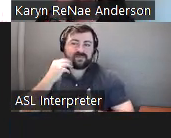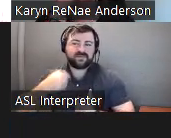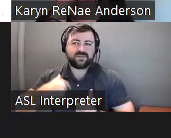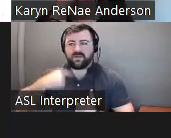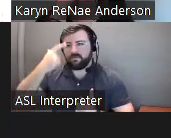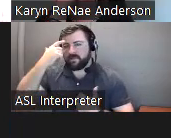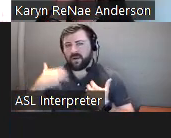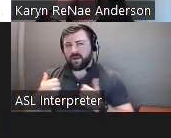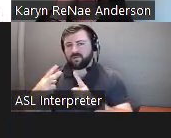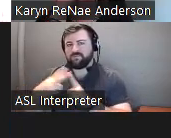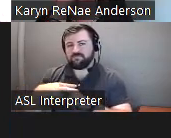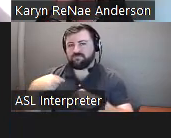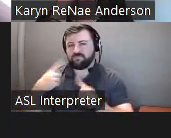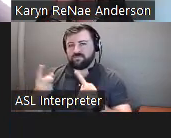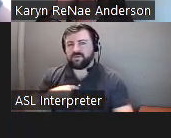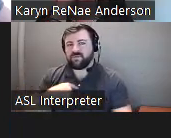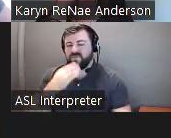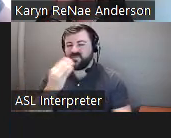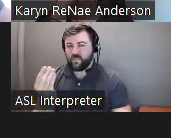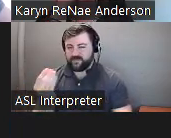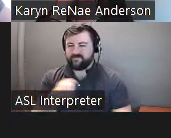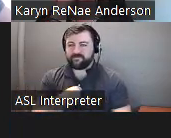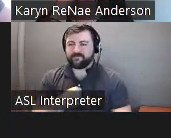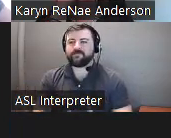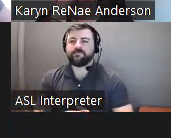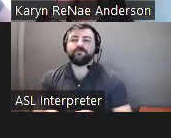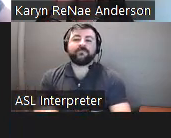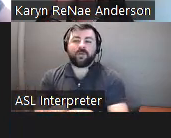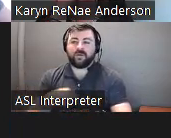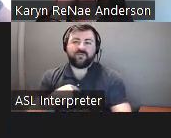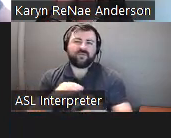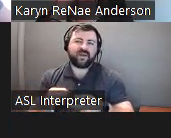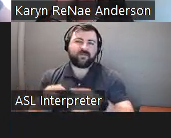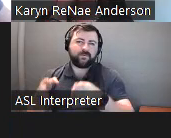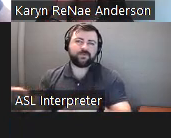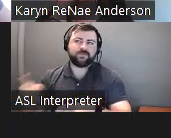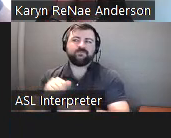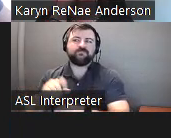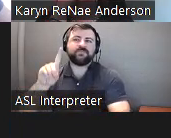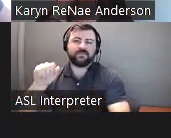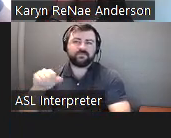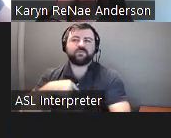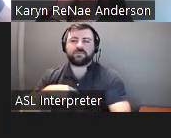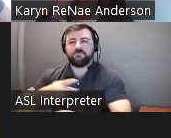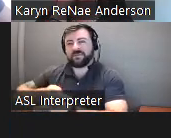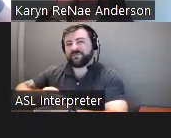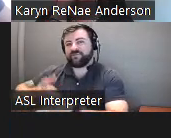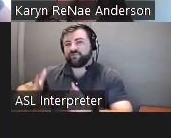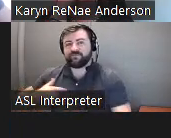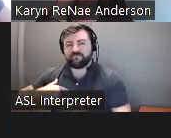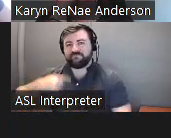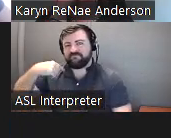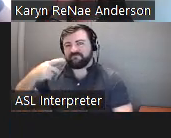health diagnosis since age 14. I also have a family member with a disability who I'm a caretaker for, and